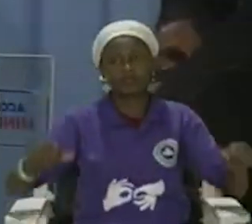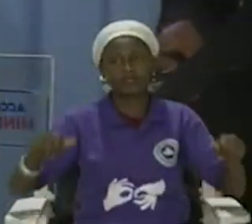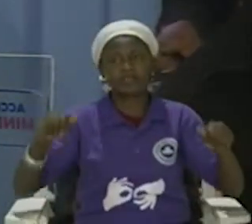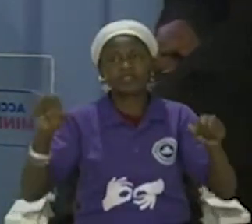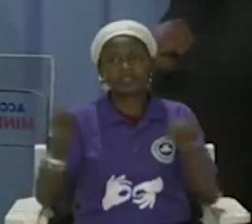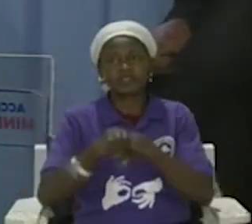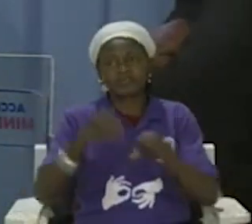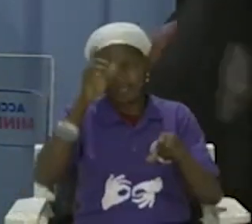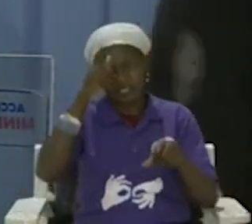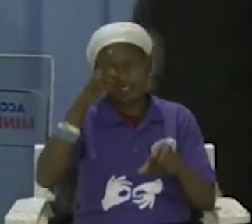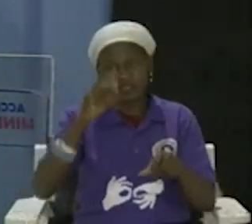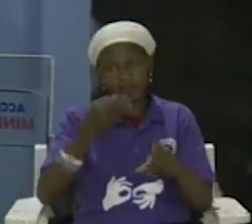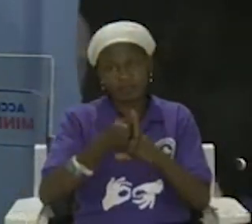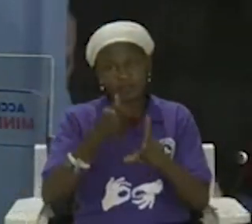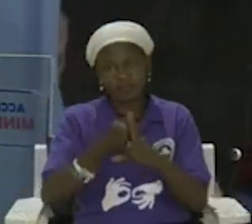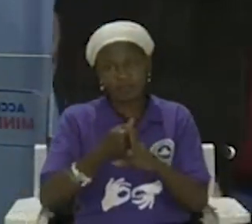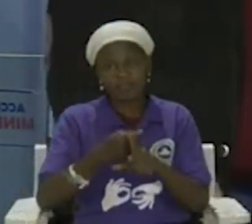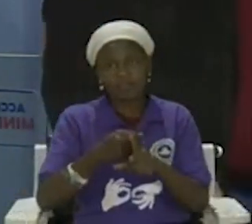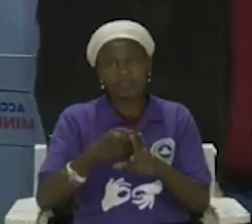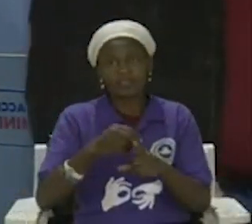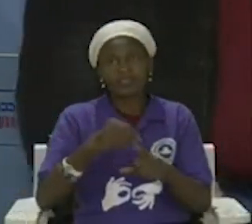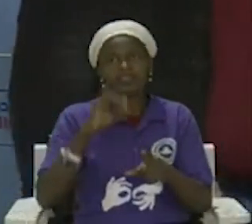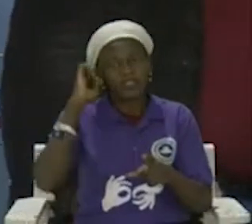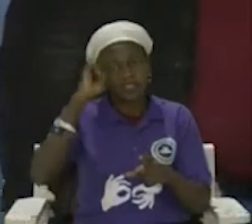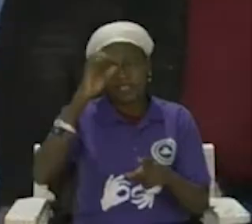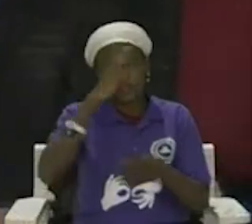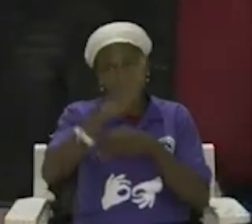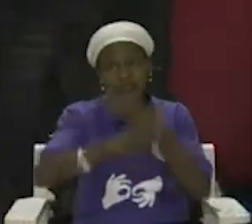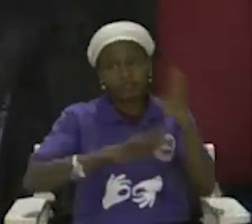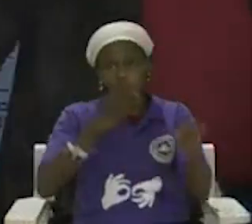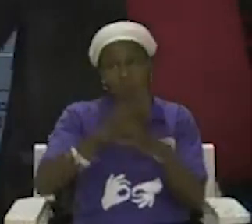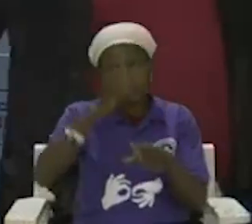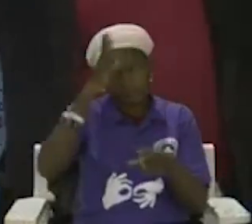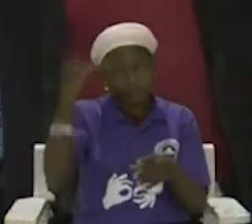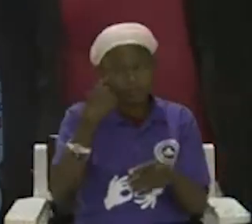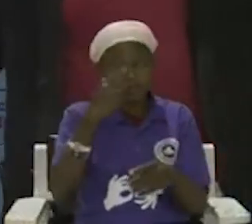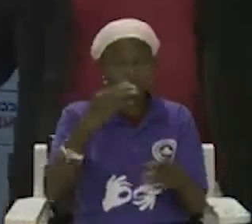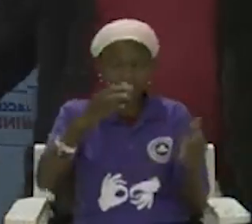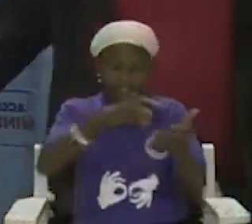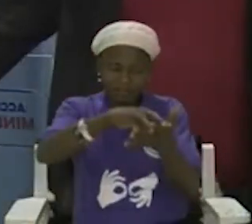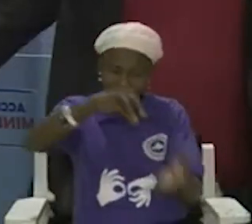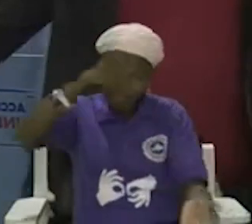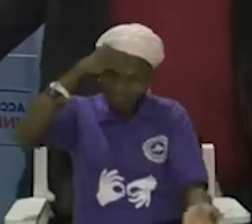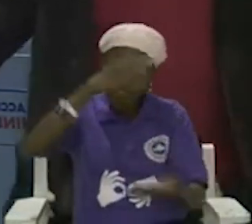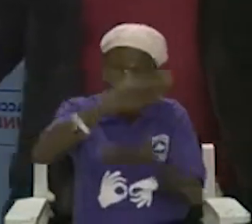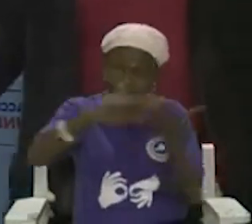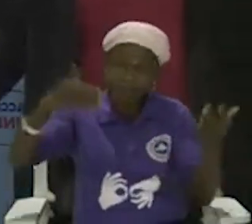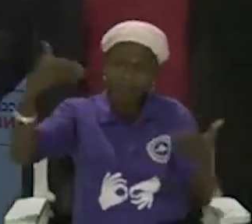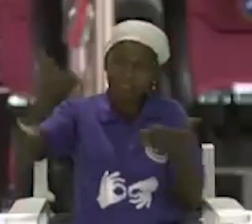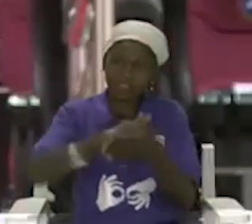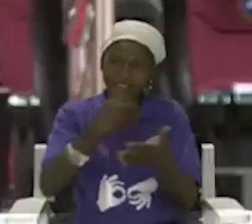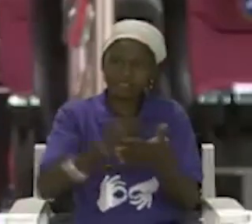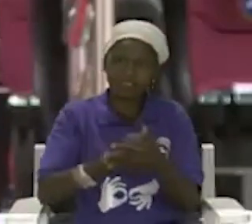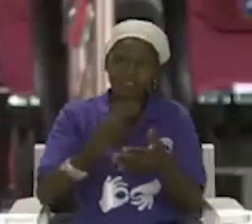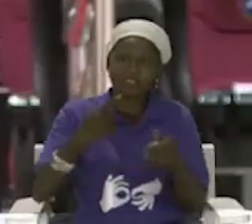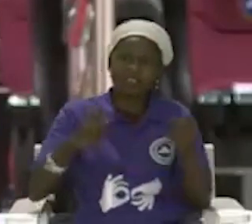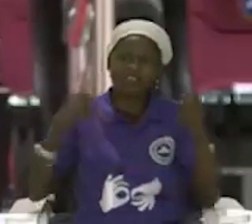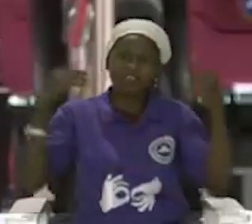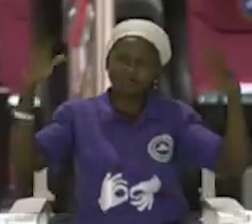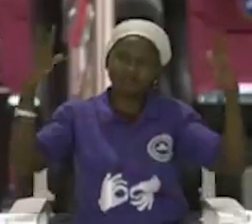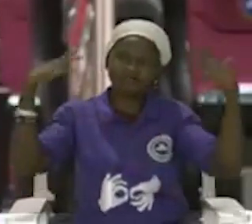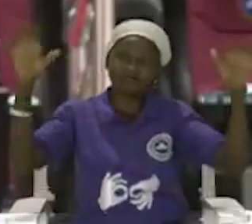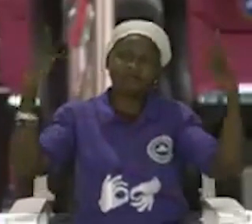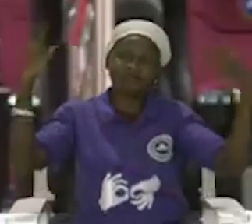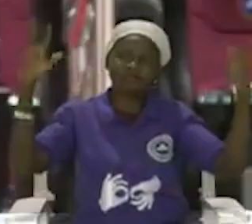myself, his biological father, I learn something new. So let's give the Lord a big round of